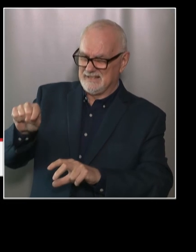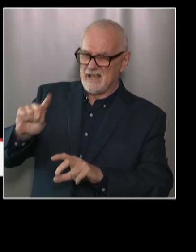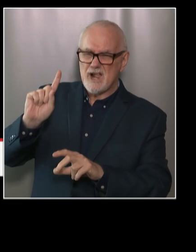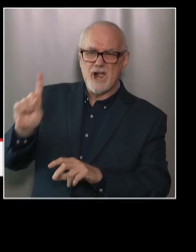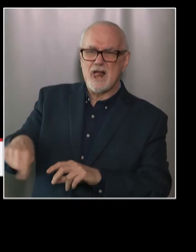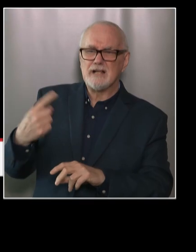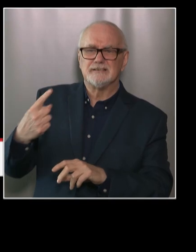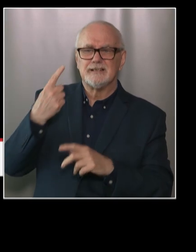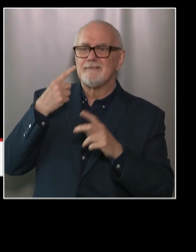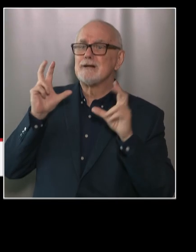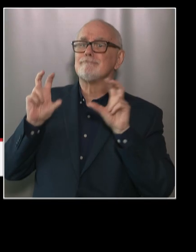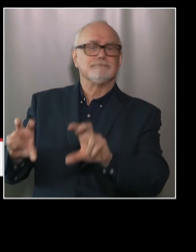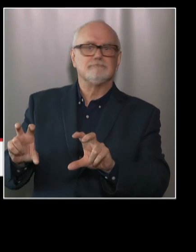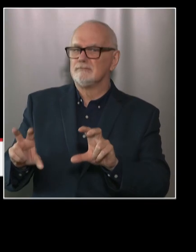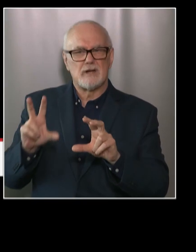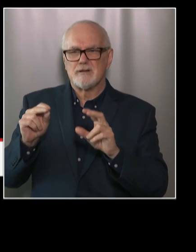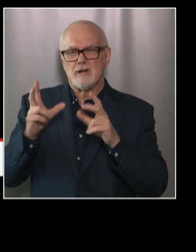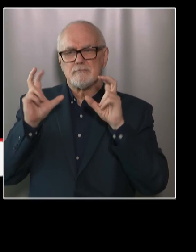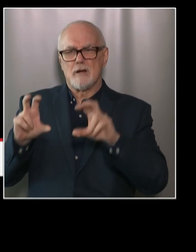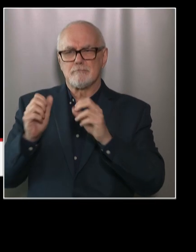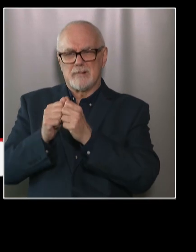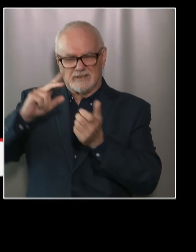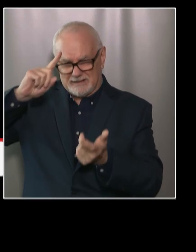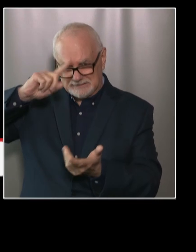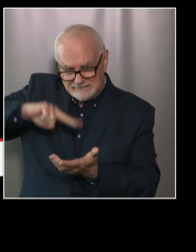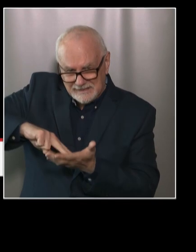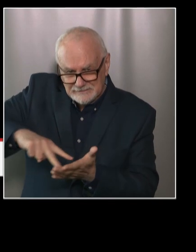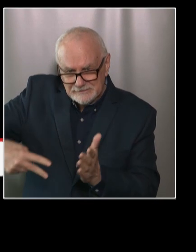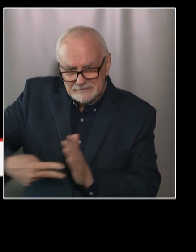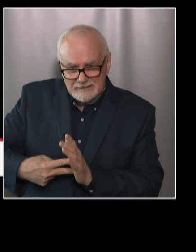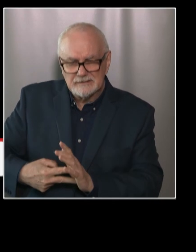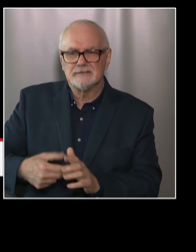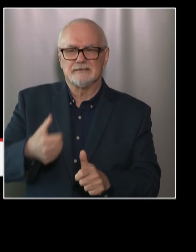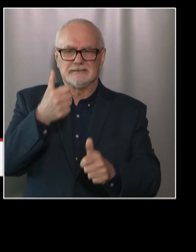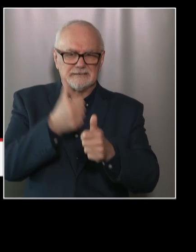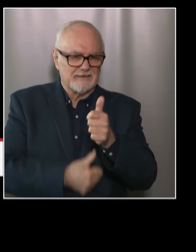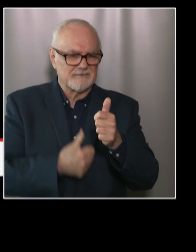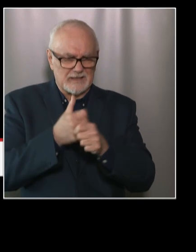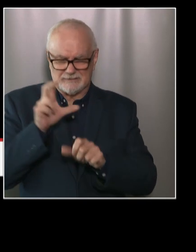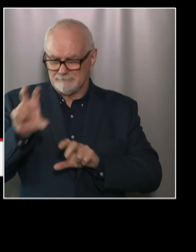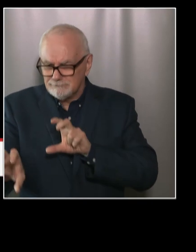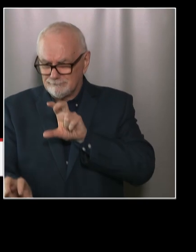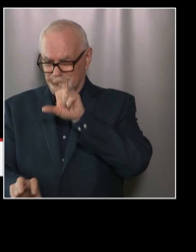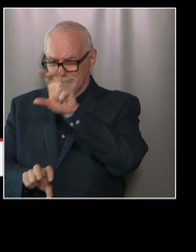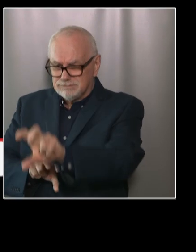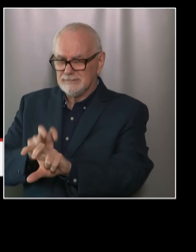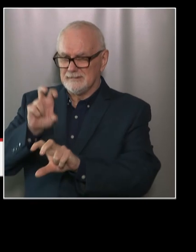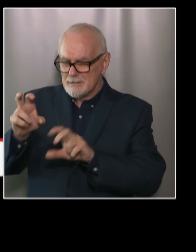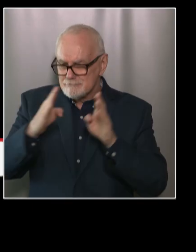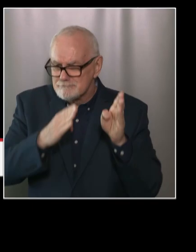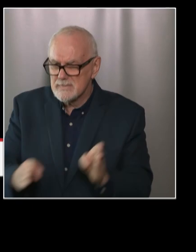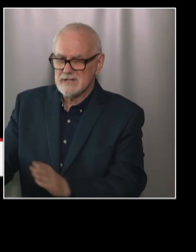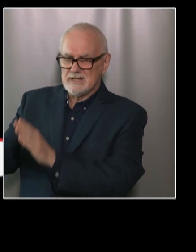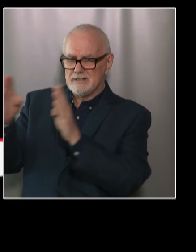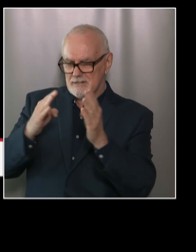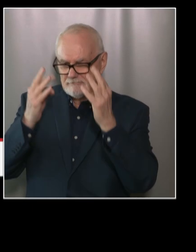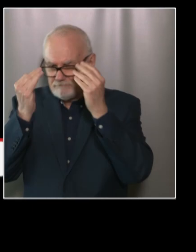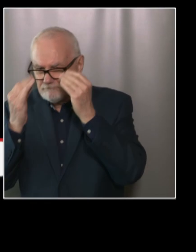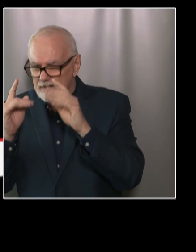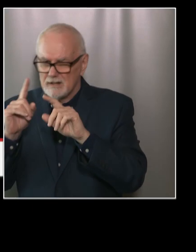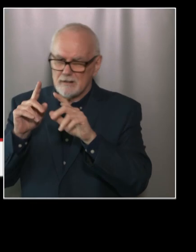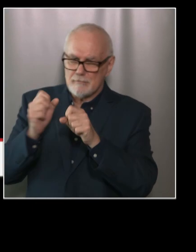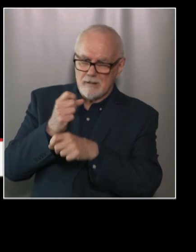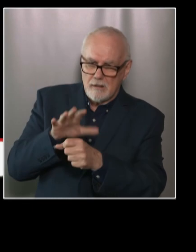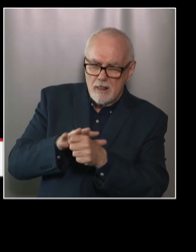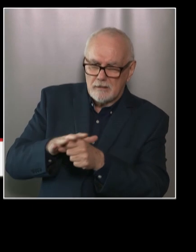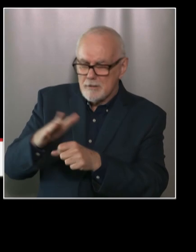been reconnecting this campus, driving economic opportunity, and creating a mixed-use environment that works for residents